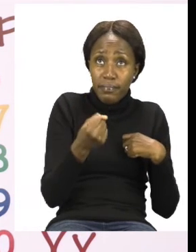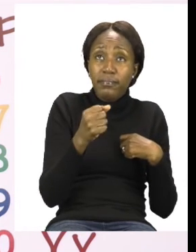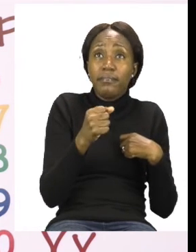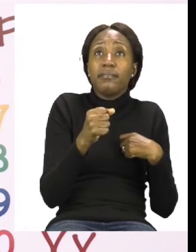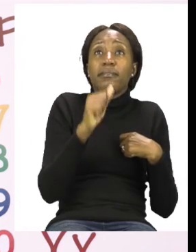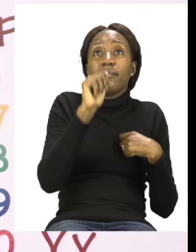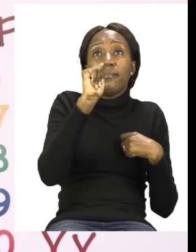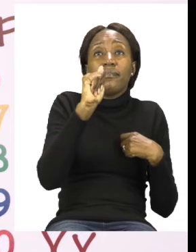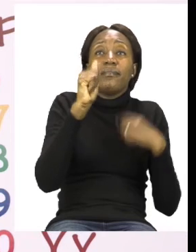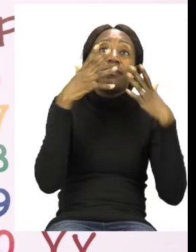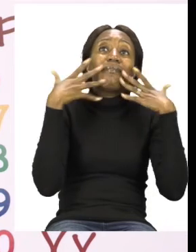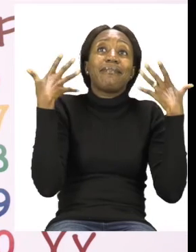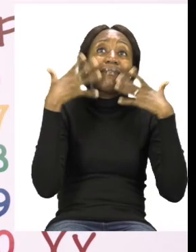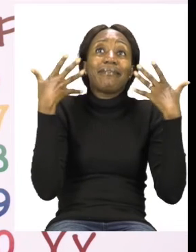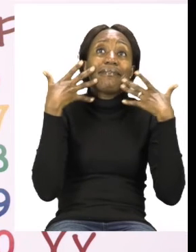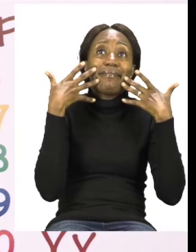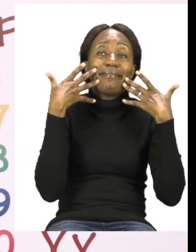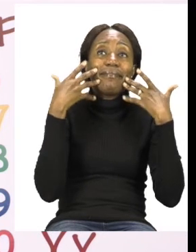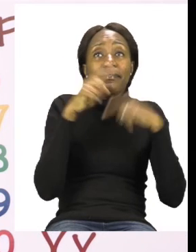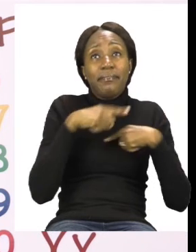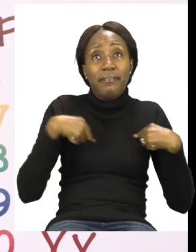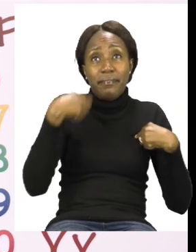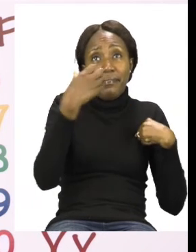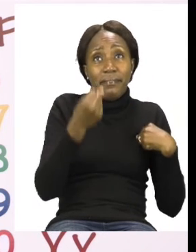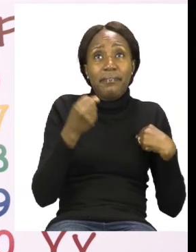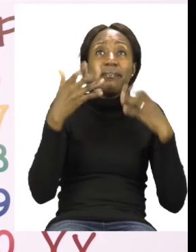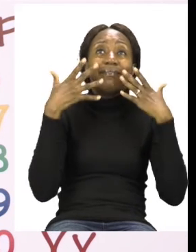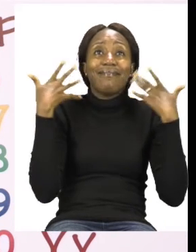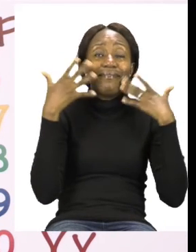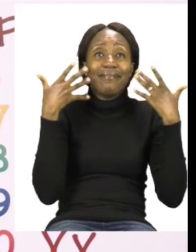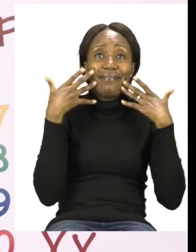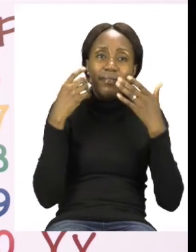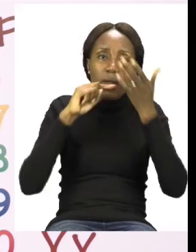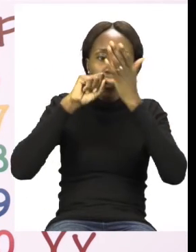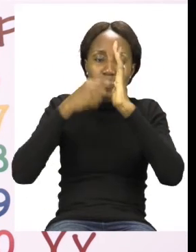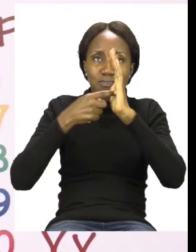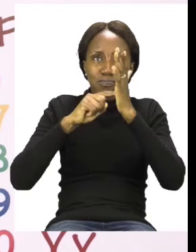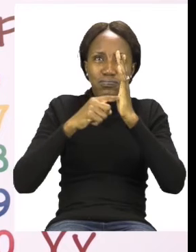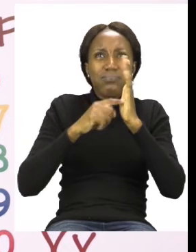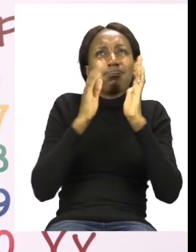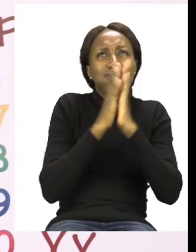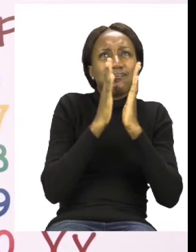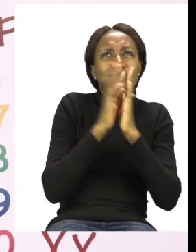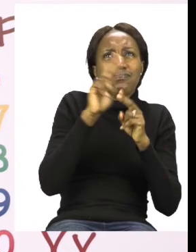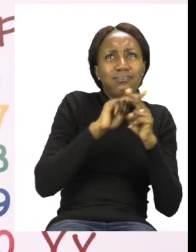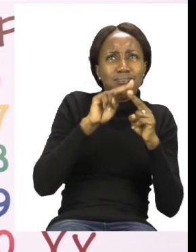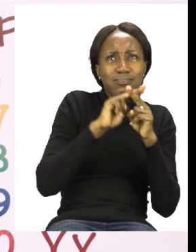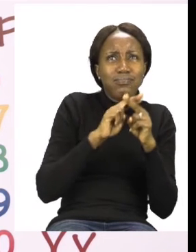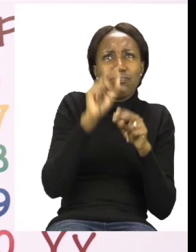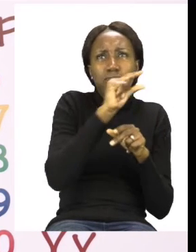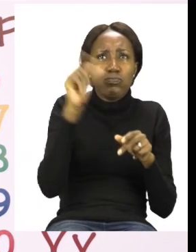have a cat. Remember, boys and girls, use words you already know how to